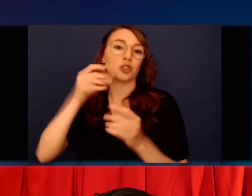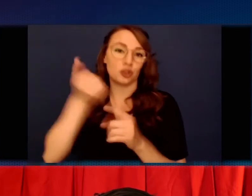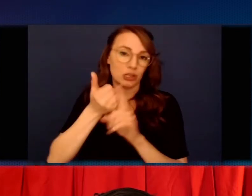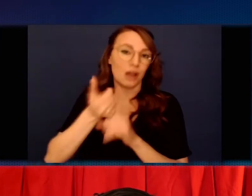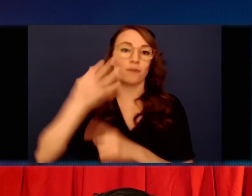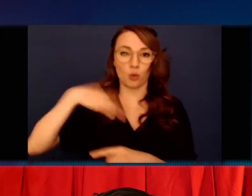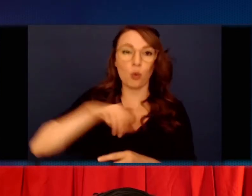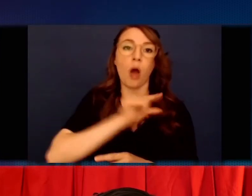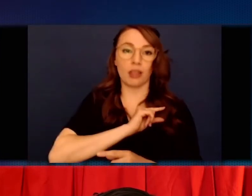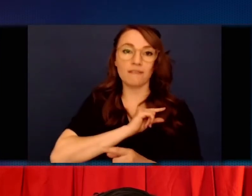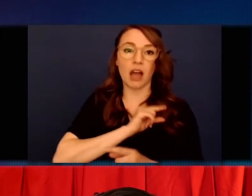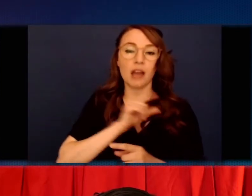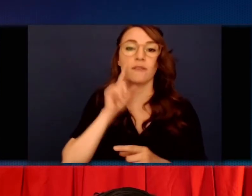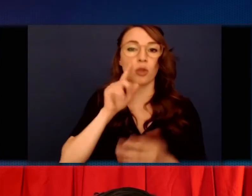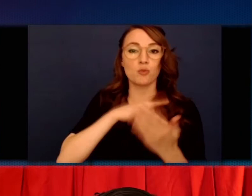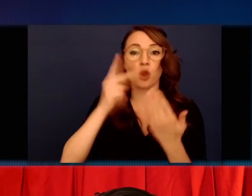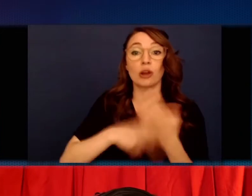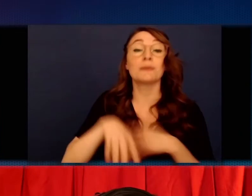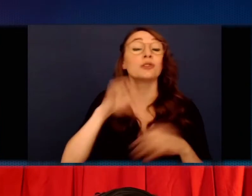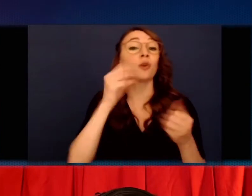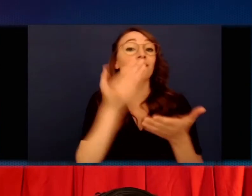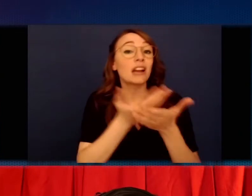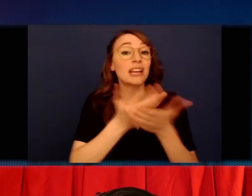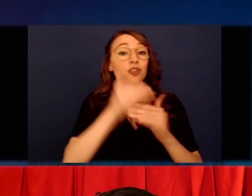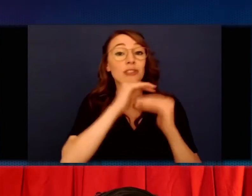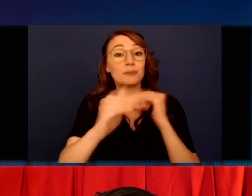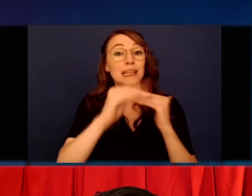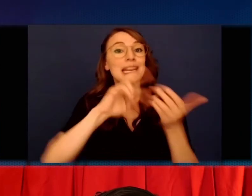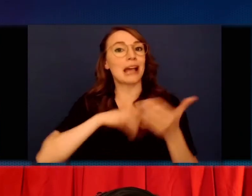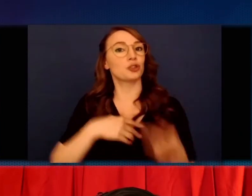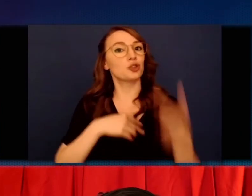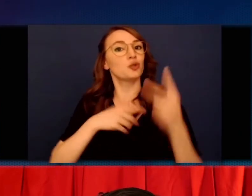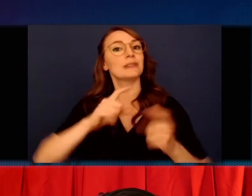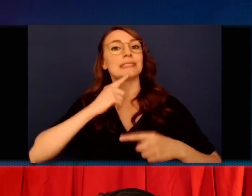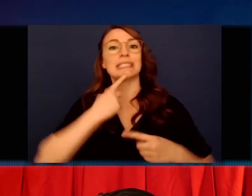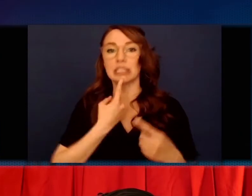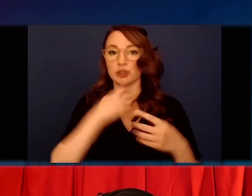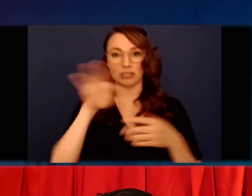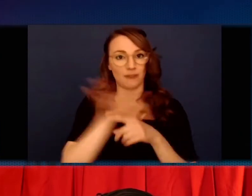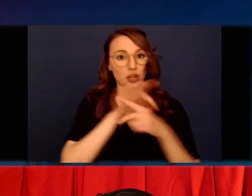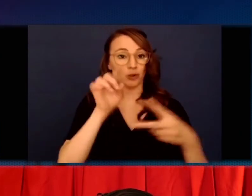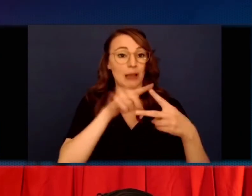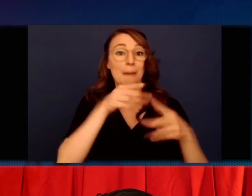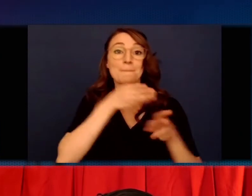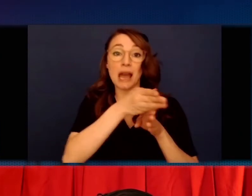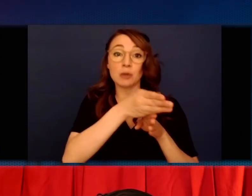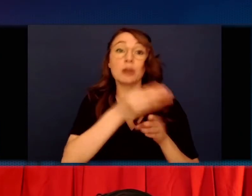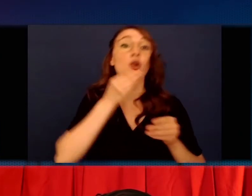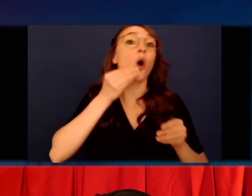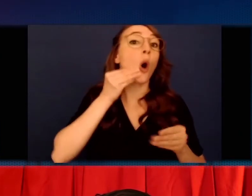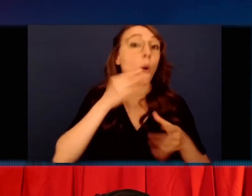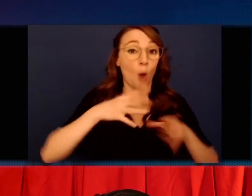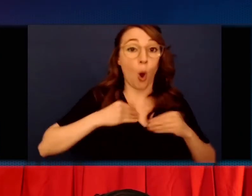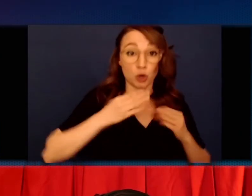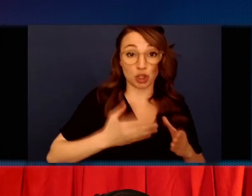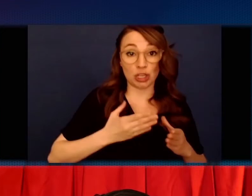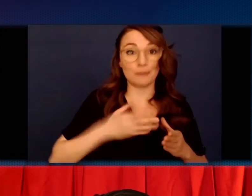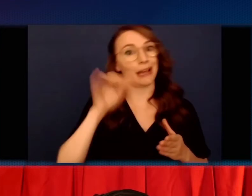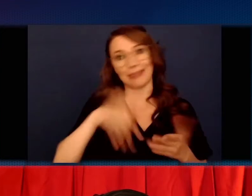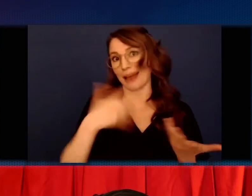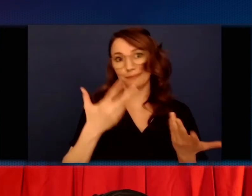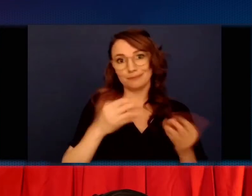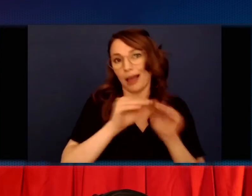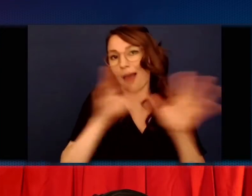has two basic functions right now. We have a pathway to home ownership, which is exactly what it is. We